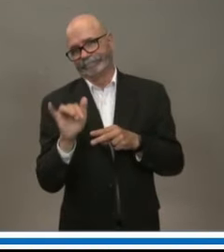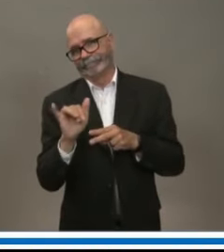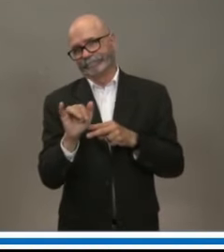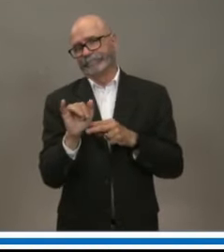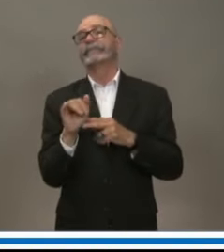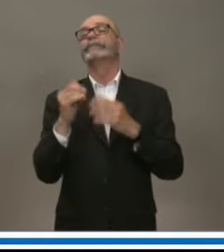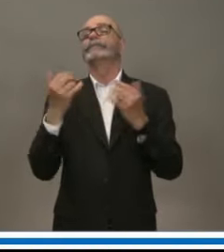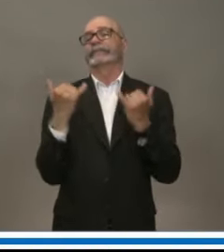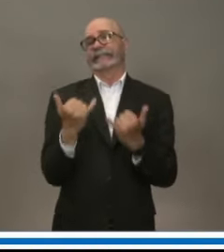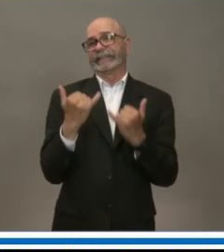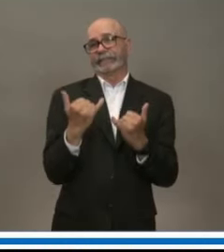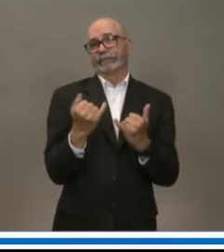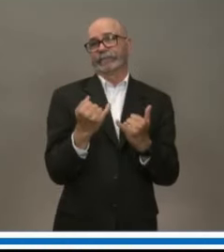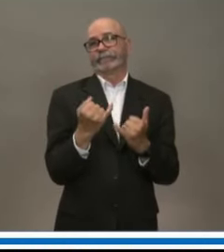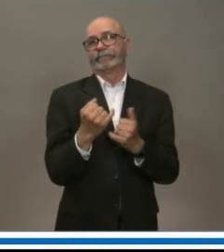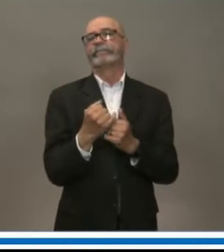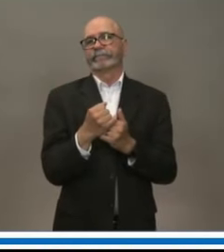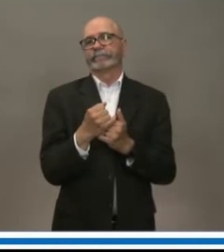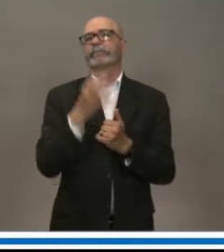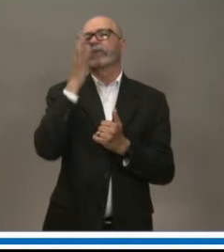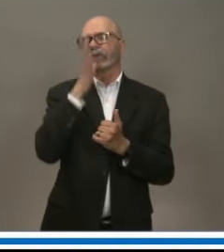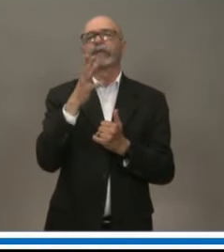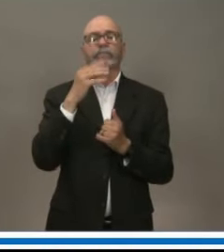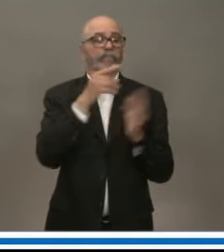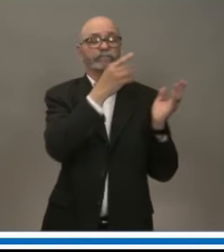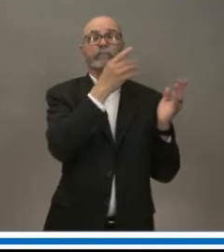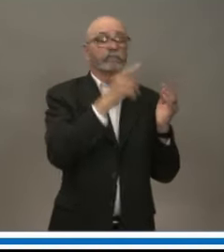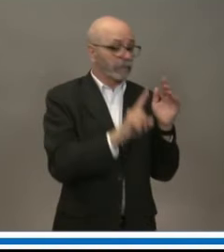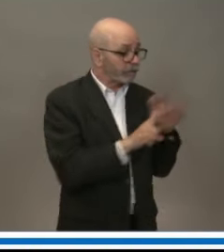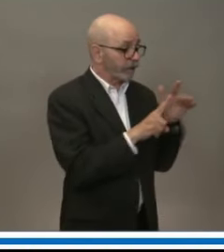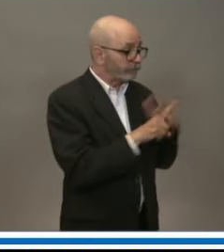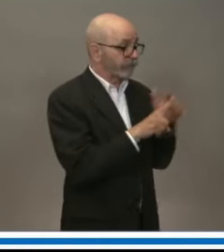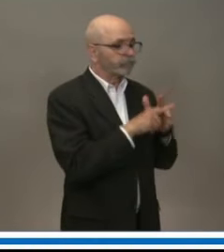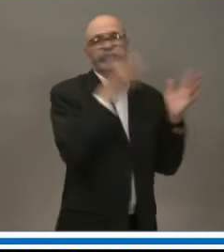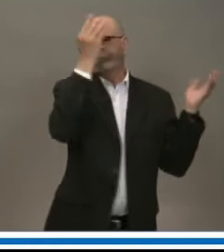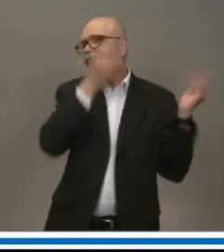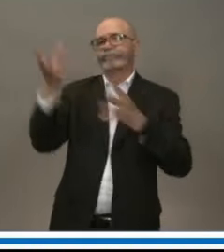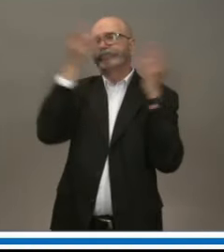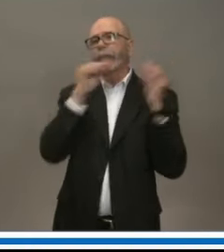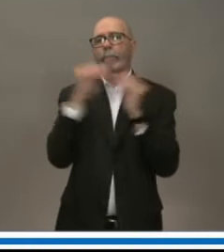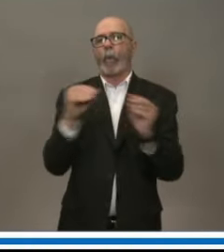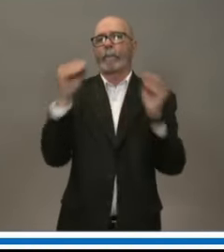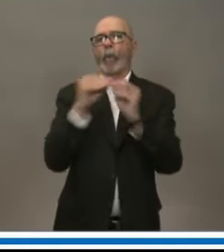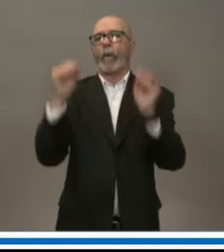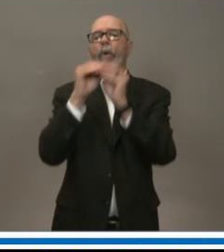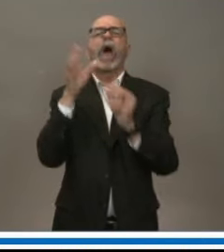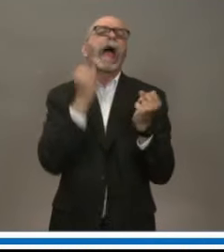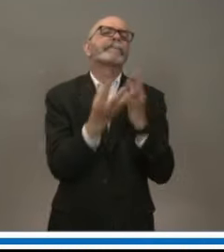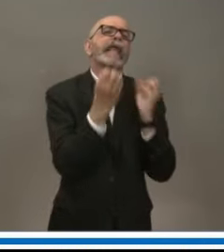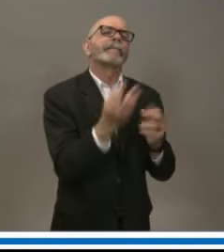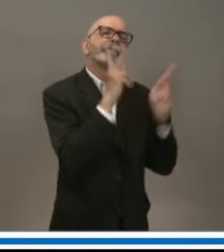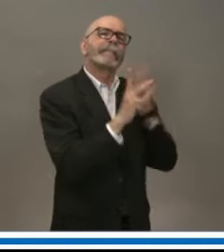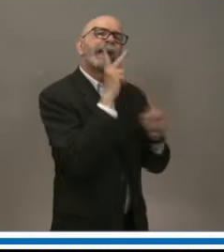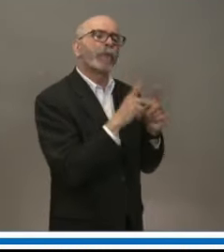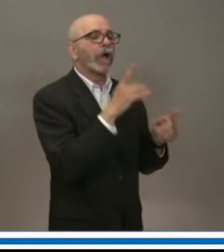can see, we're going to start reporting on a daily basis as part of the news release numbers related to long-term care